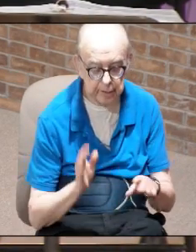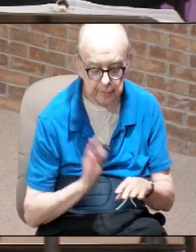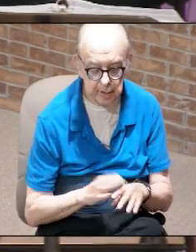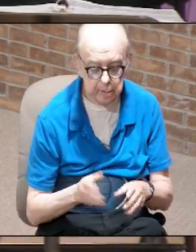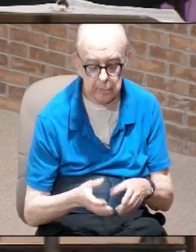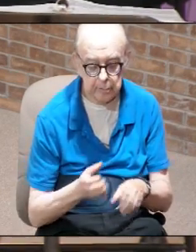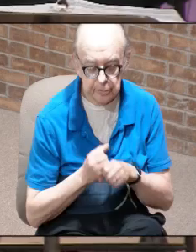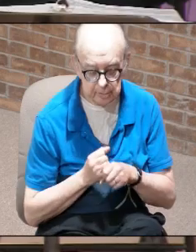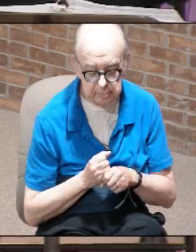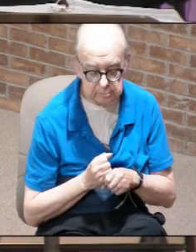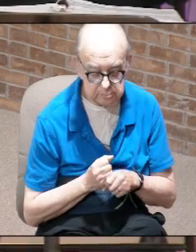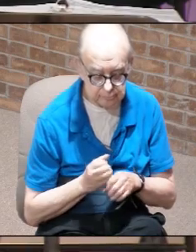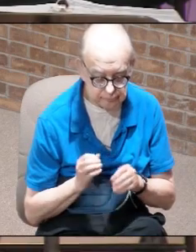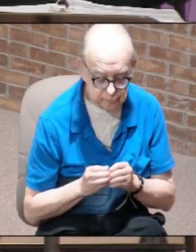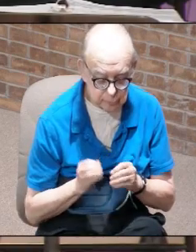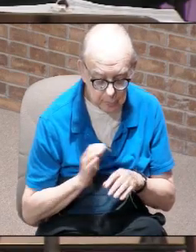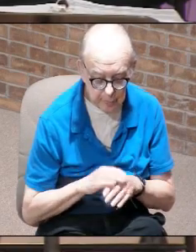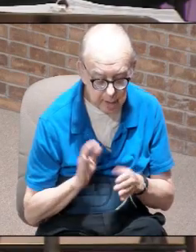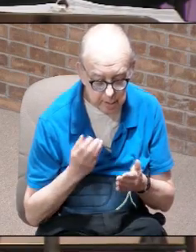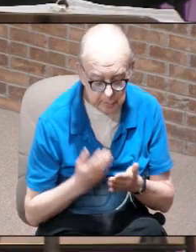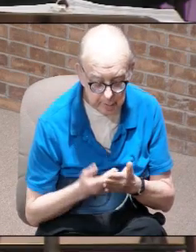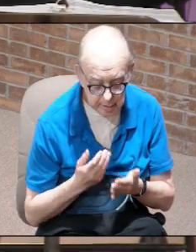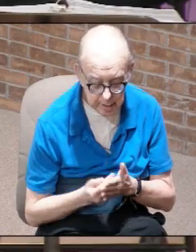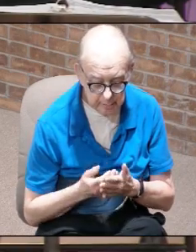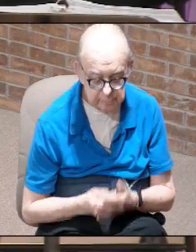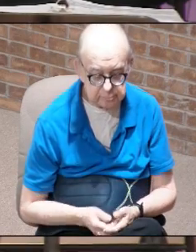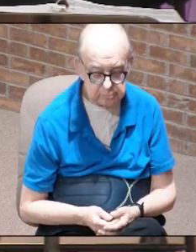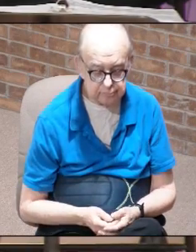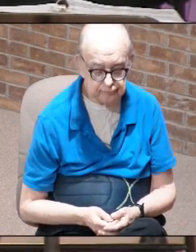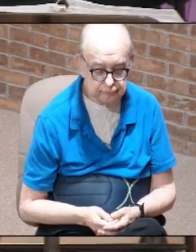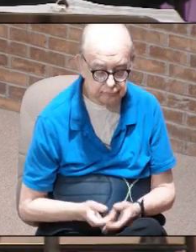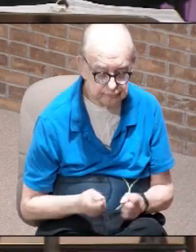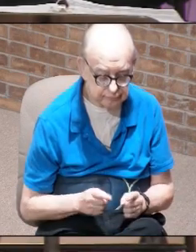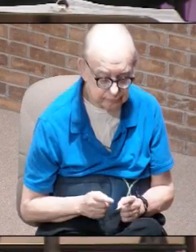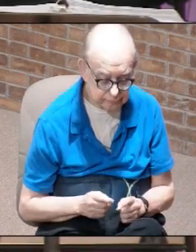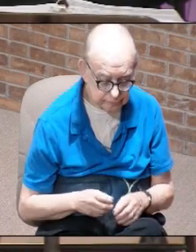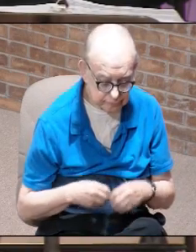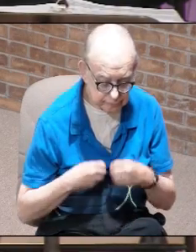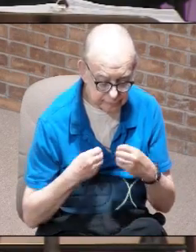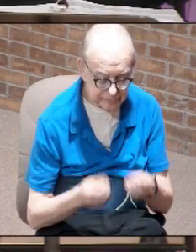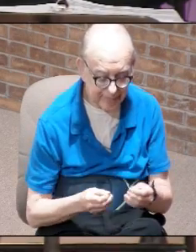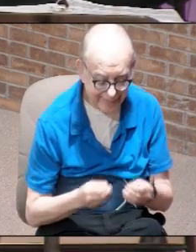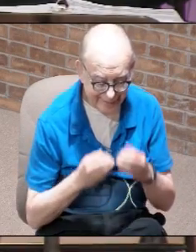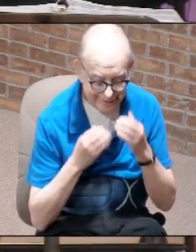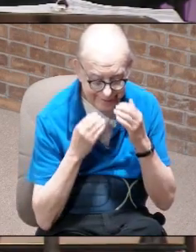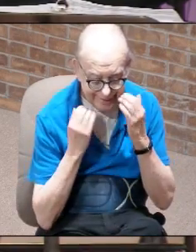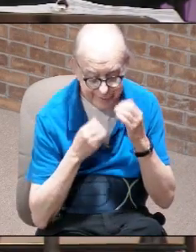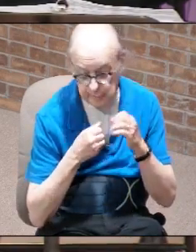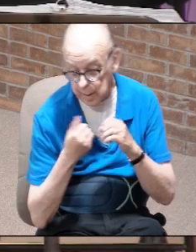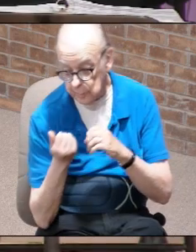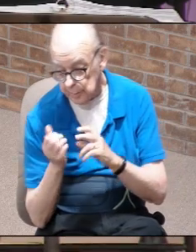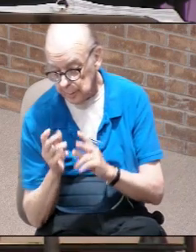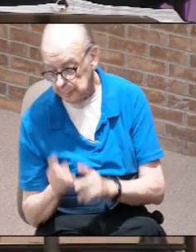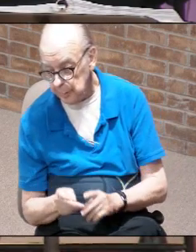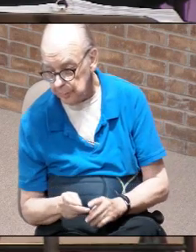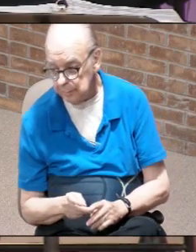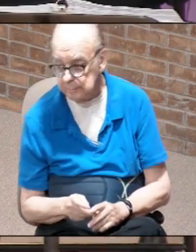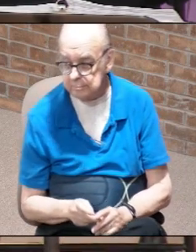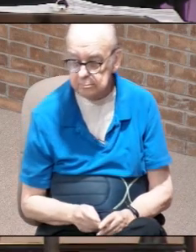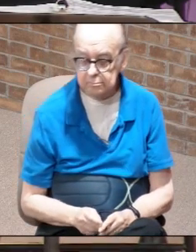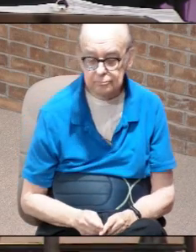And again, it's more than money. When you give a smile to someone,